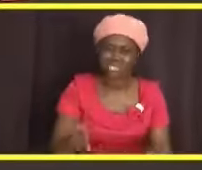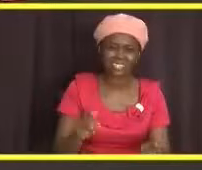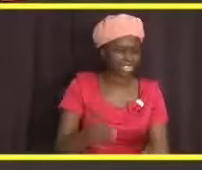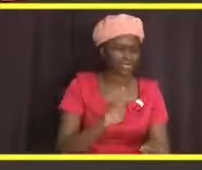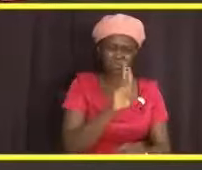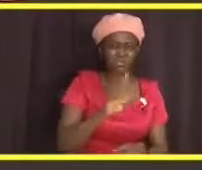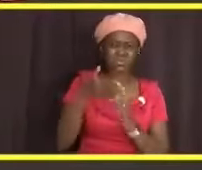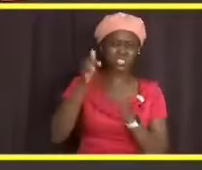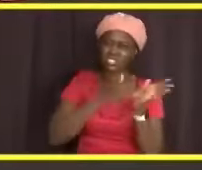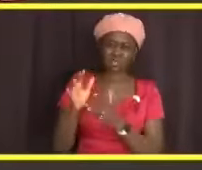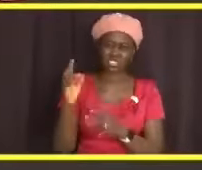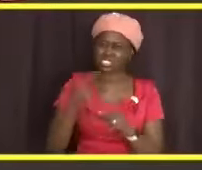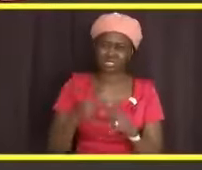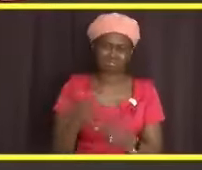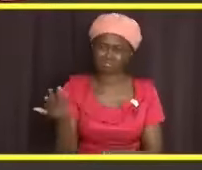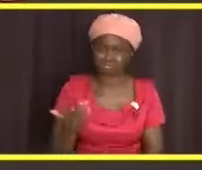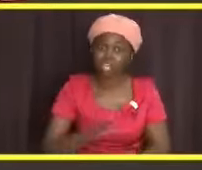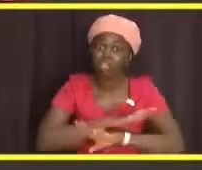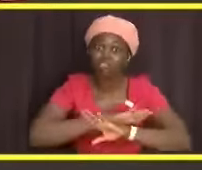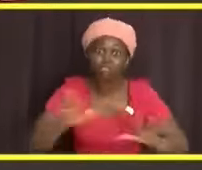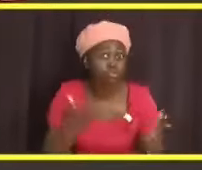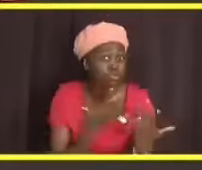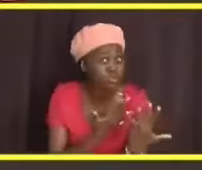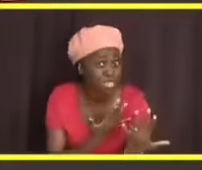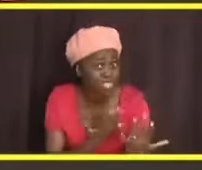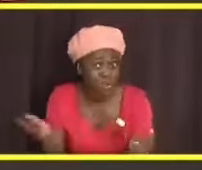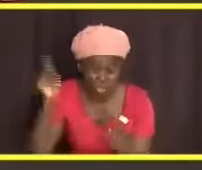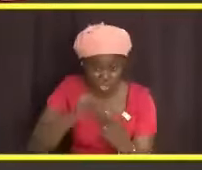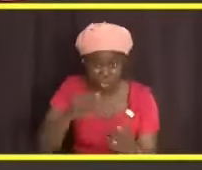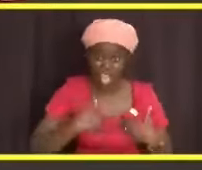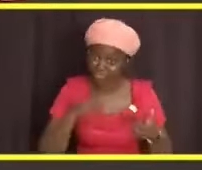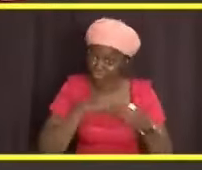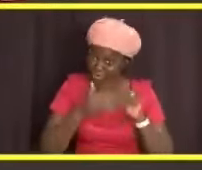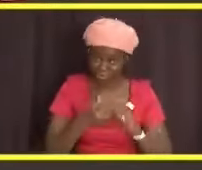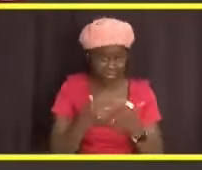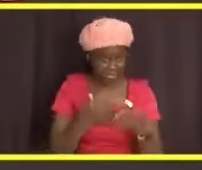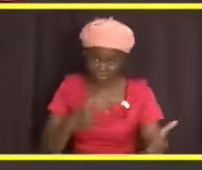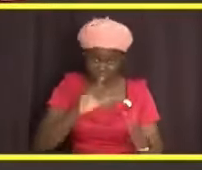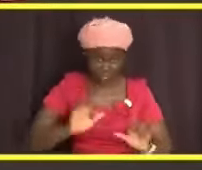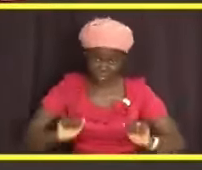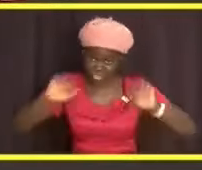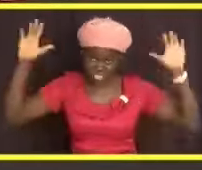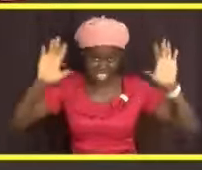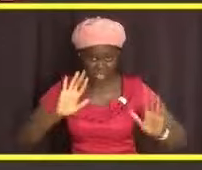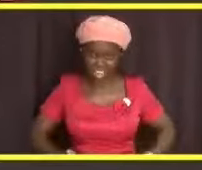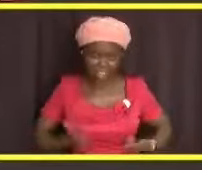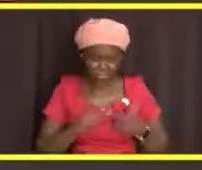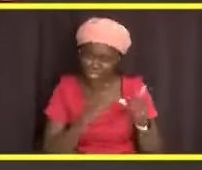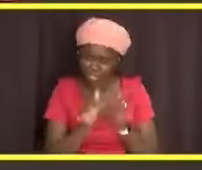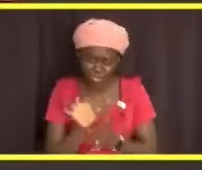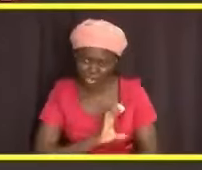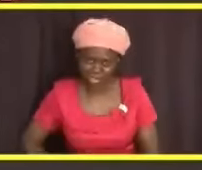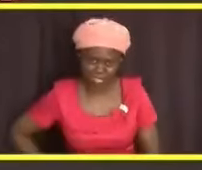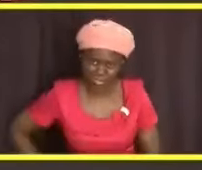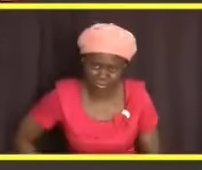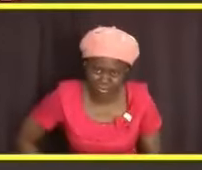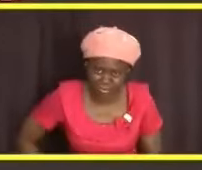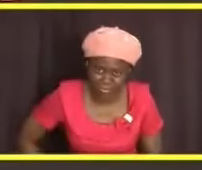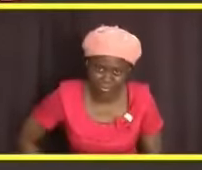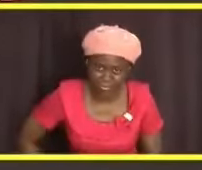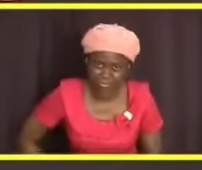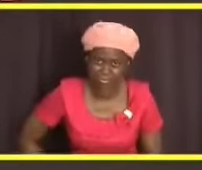Don't wait till you have a crisis before you surrender your life to Jesus Christ.